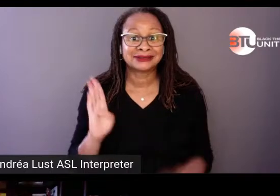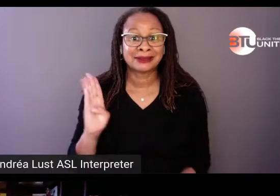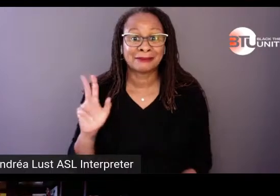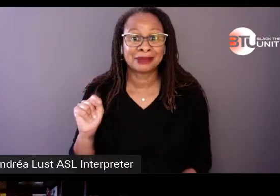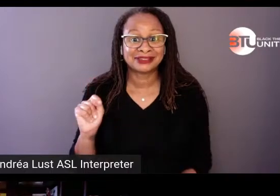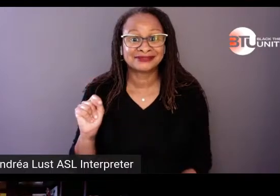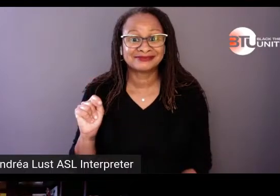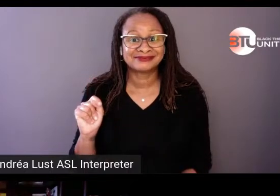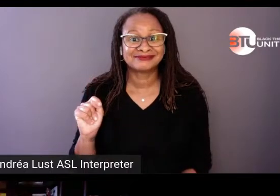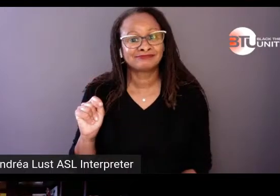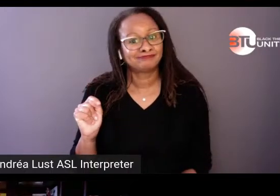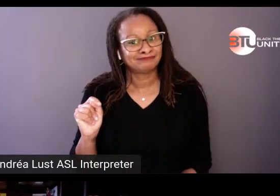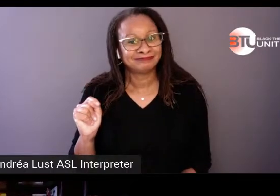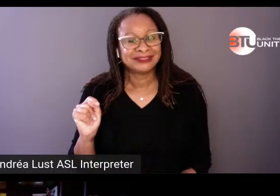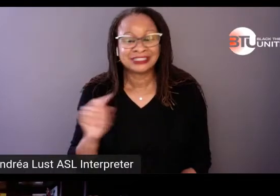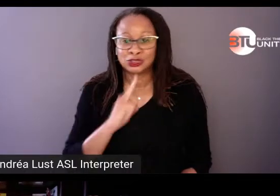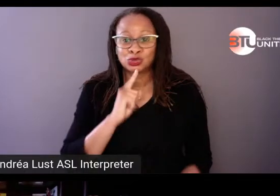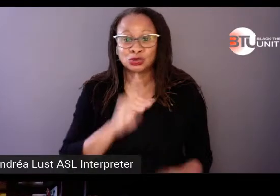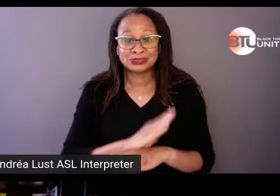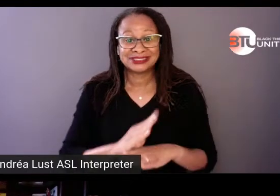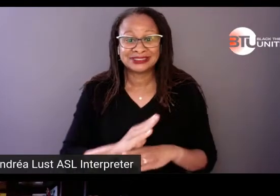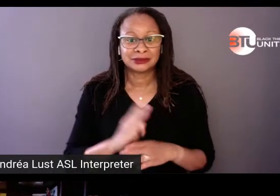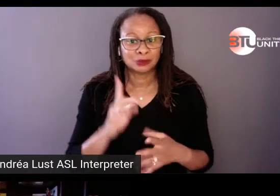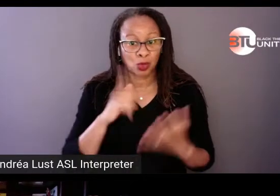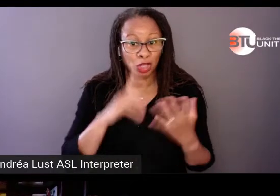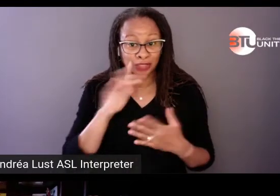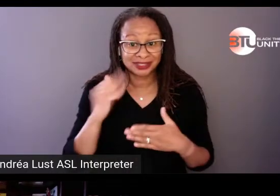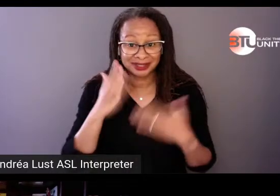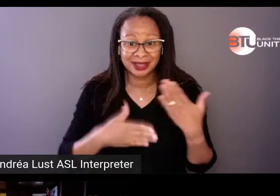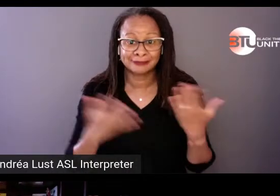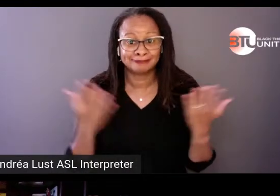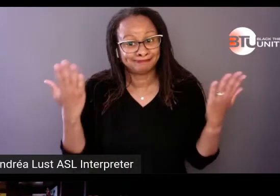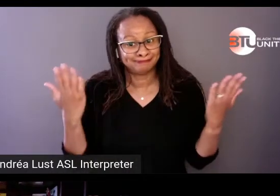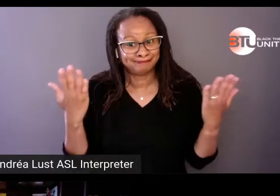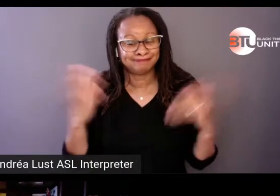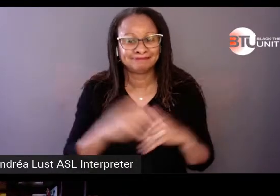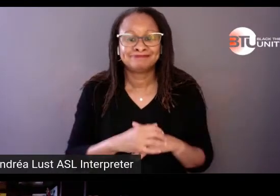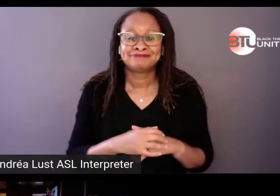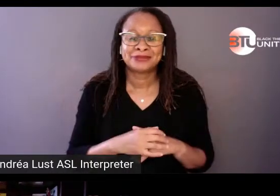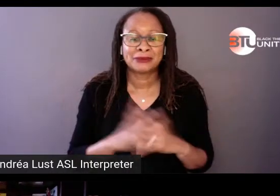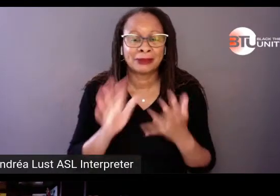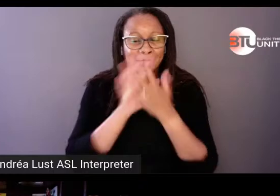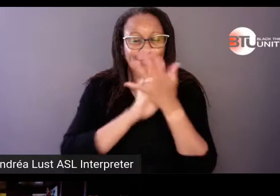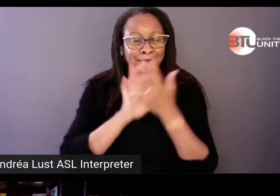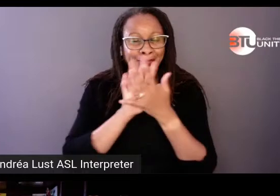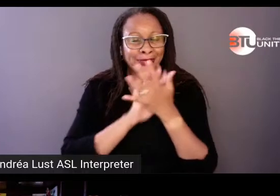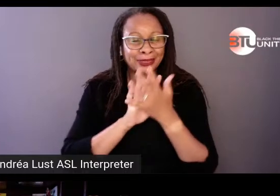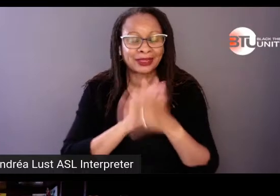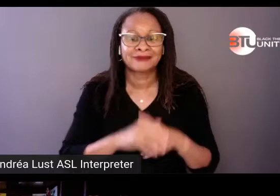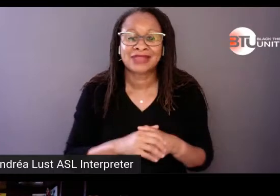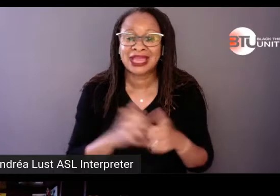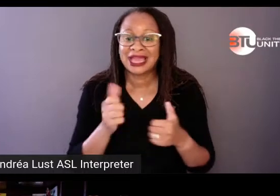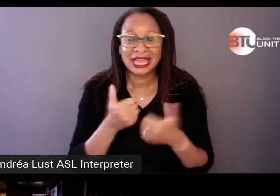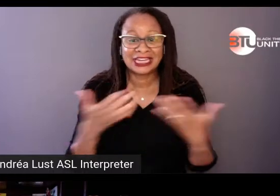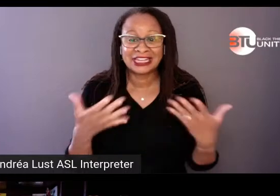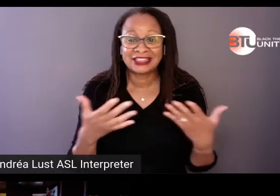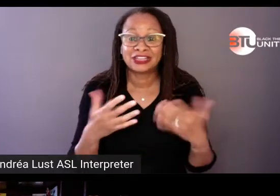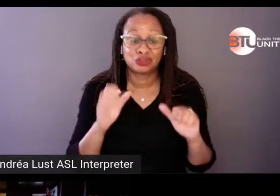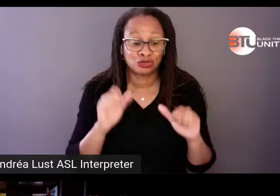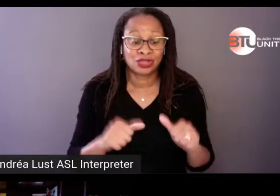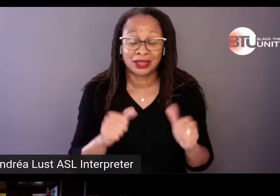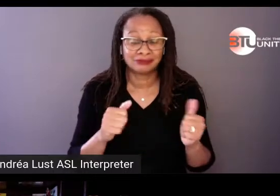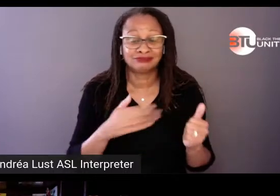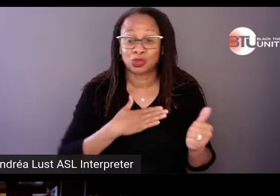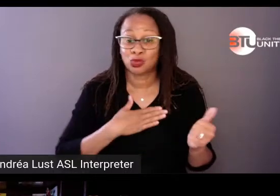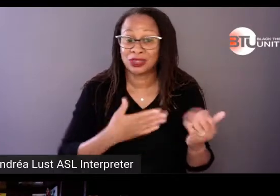in the execution, it might get a little muddy, but right. Yeah. Anything they're willing to agree to that's not illegal,